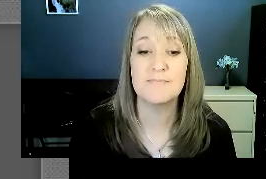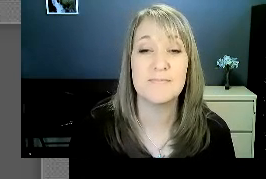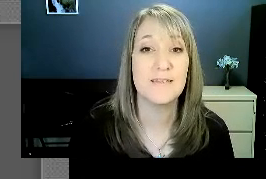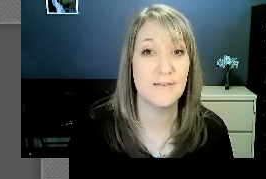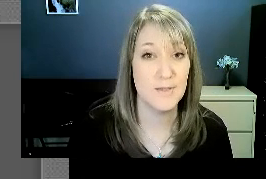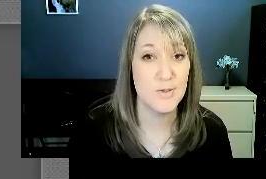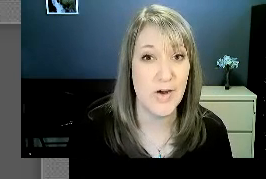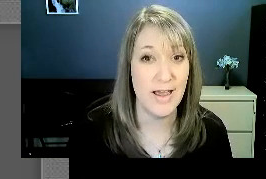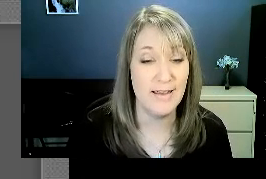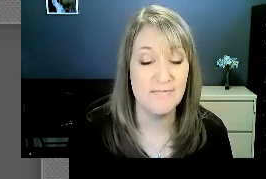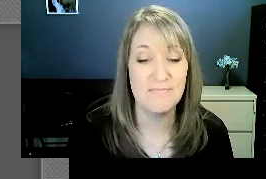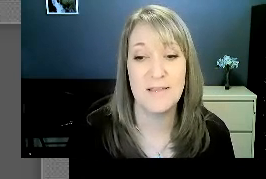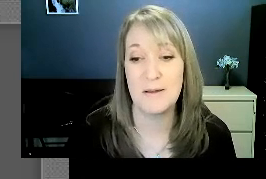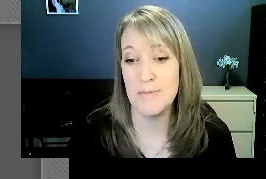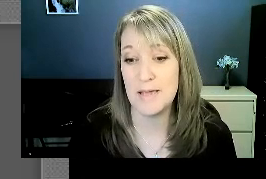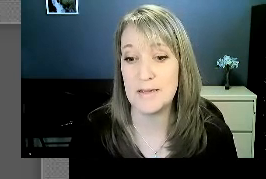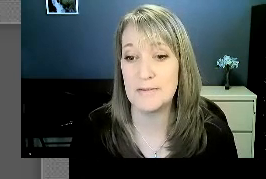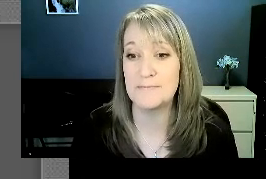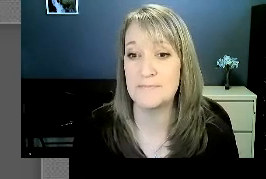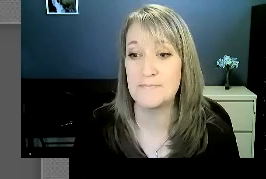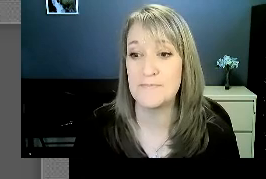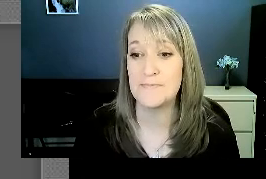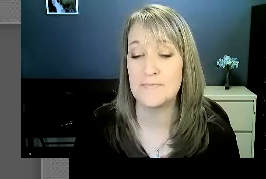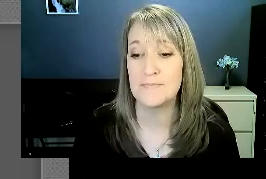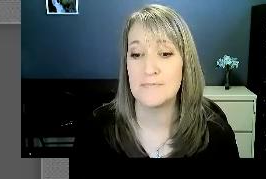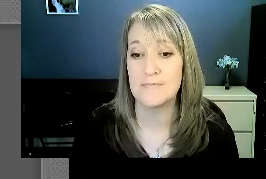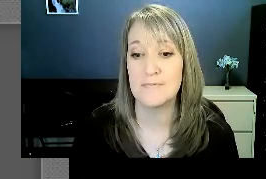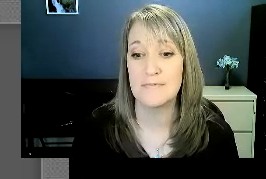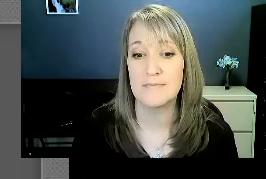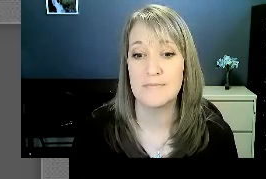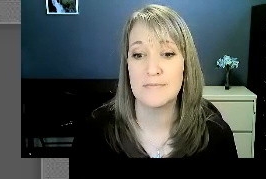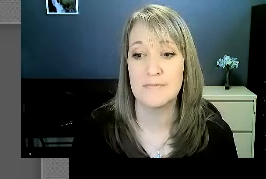Pause, give it a try, then come back.